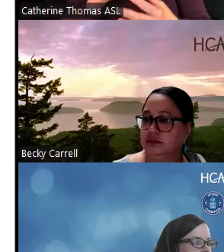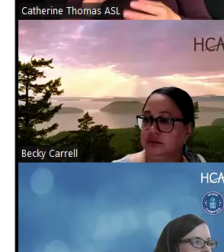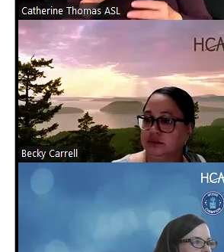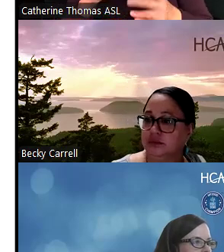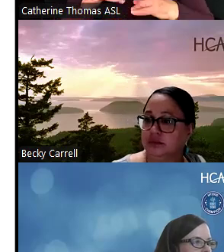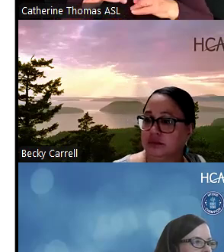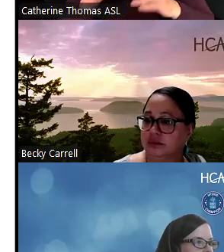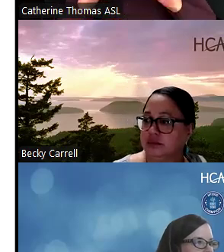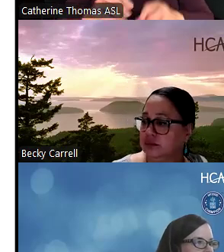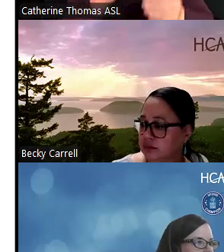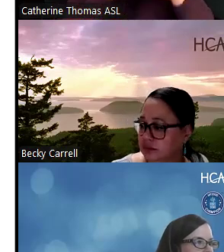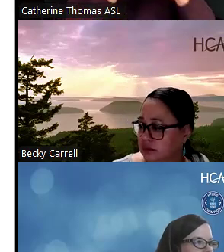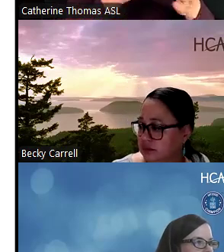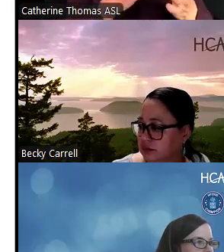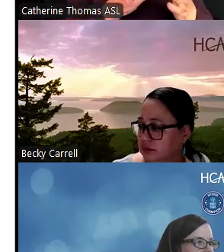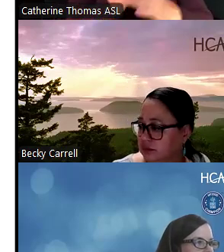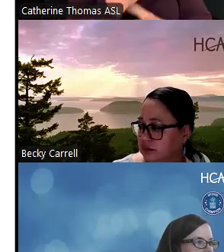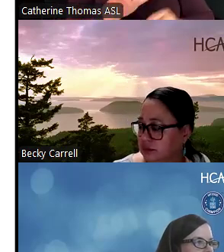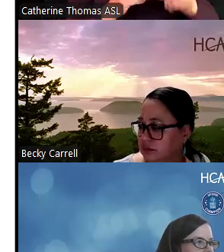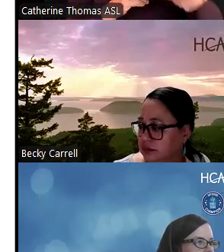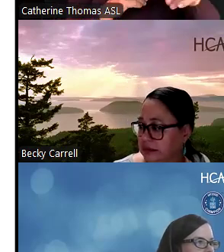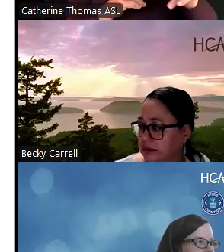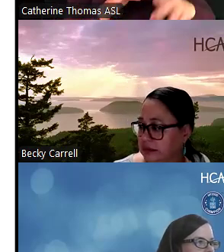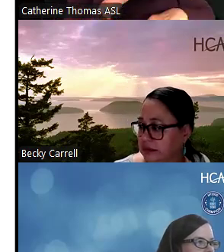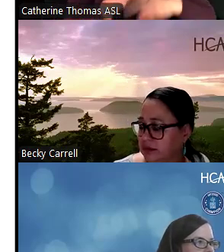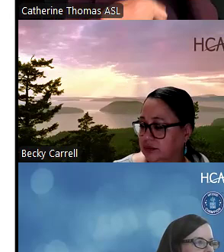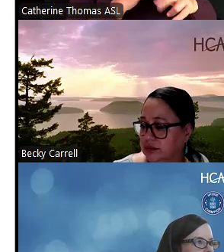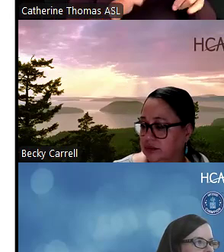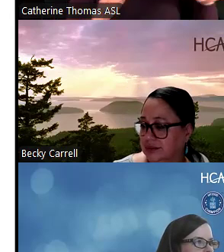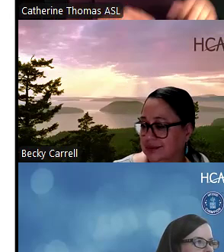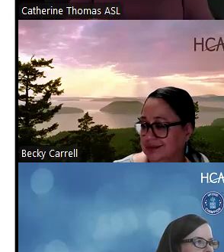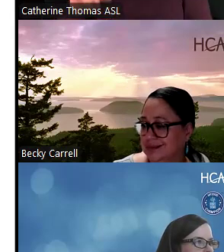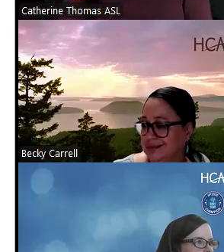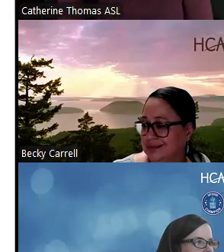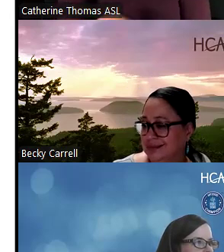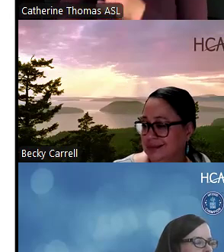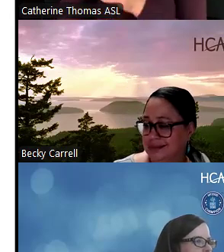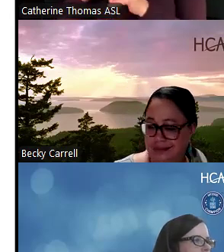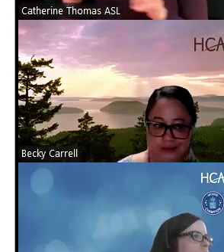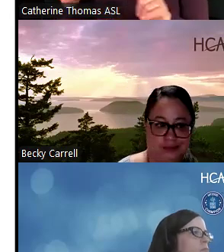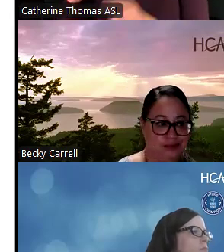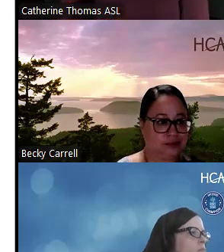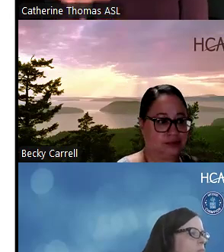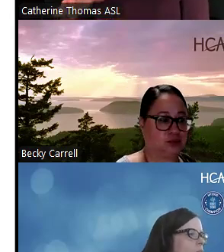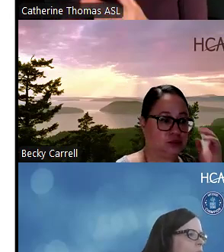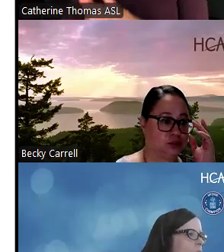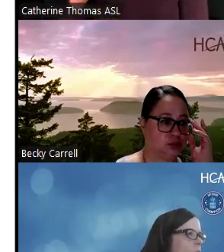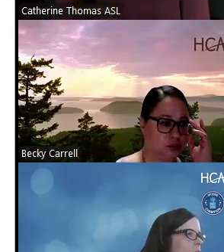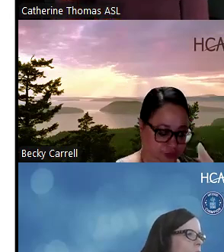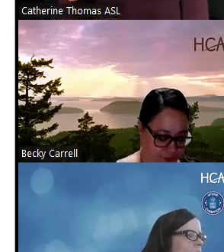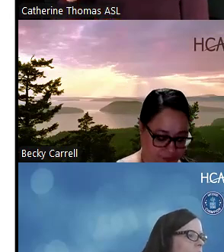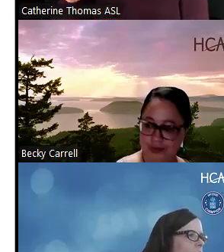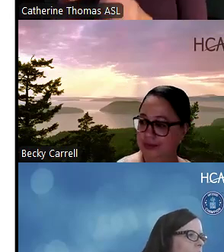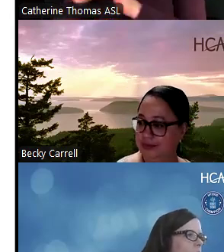platform. If it is for sign language, then that would be coordinated directly through the DES statewide contracts